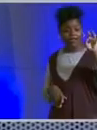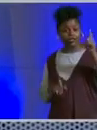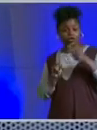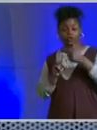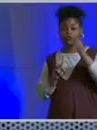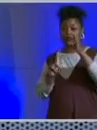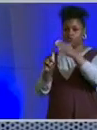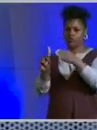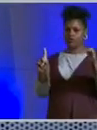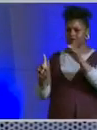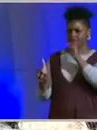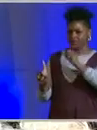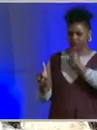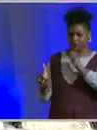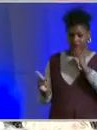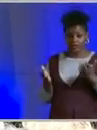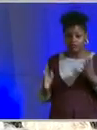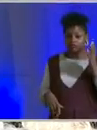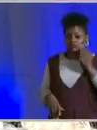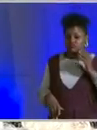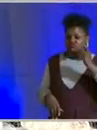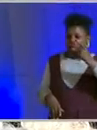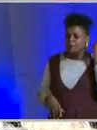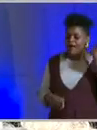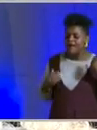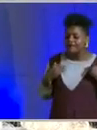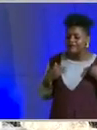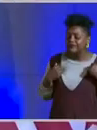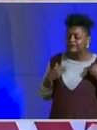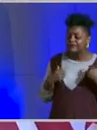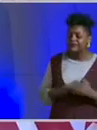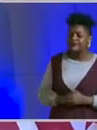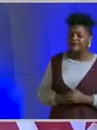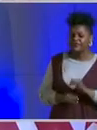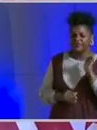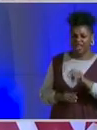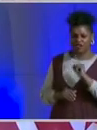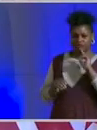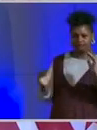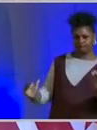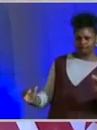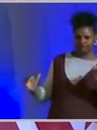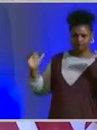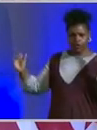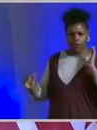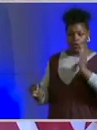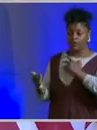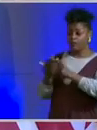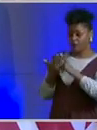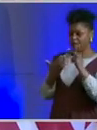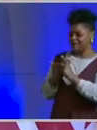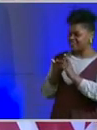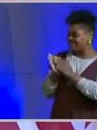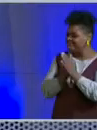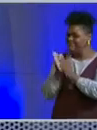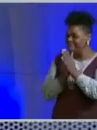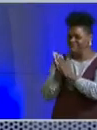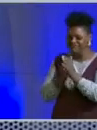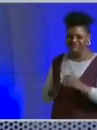may have experienced trauma in their life, I think raised the bar of the SYEP program